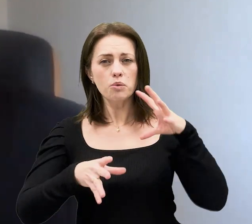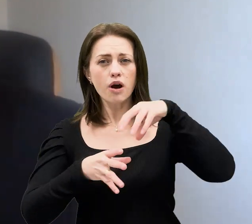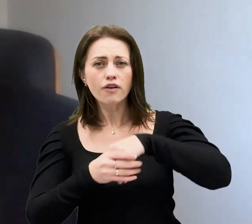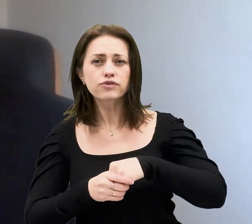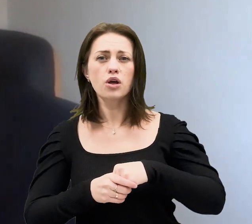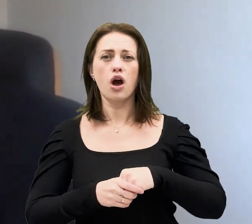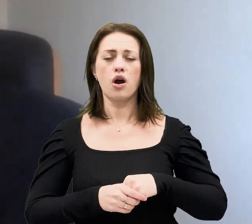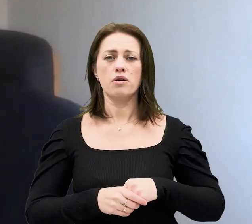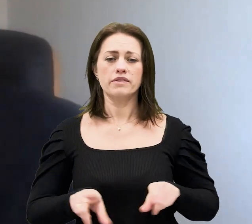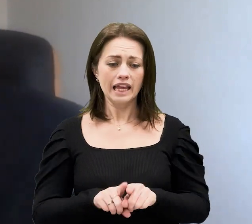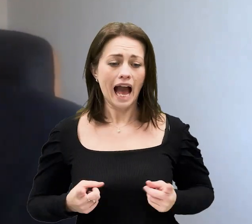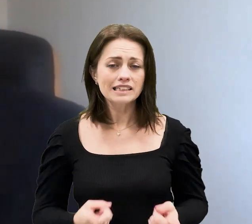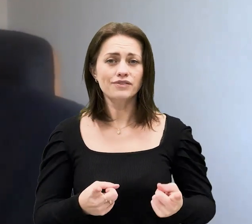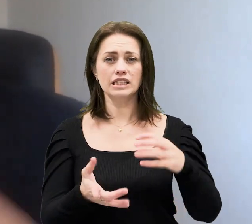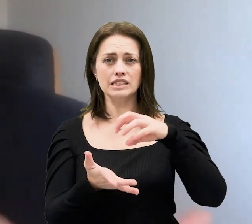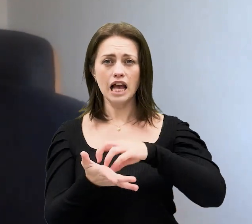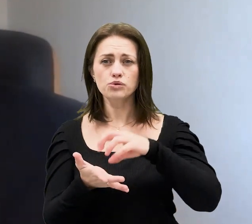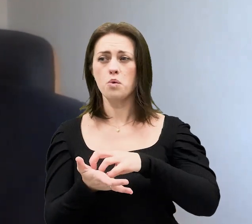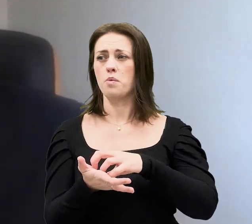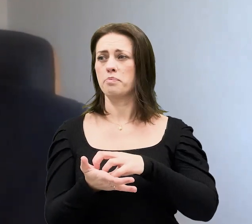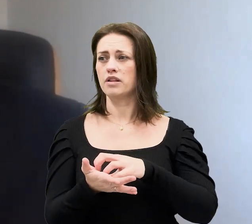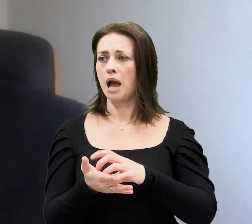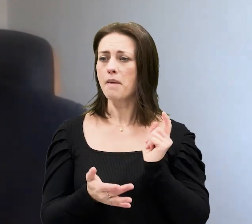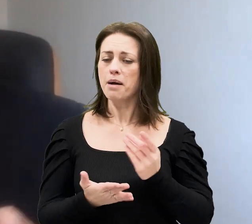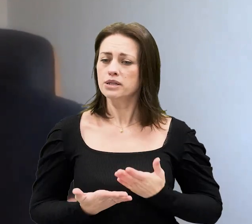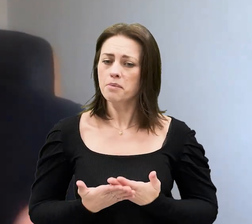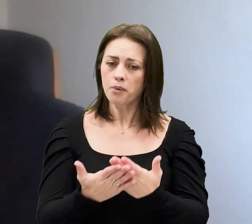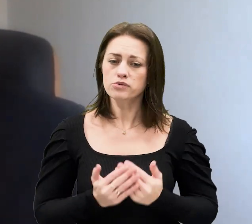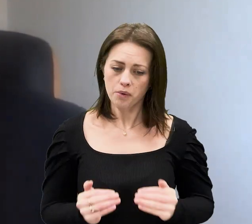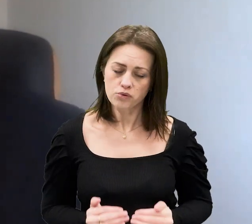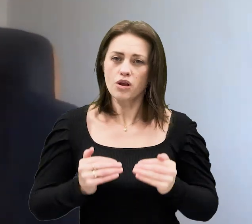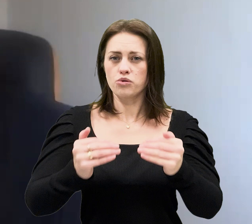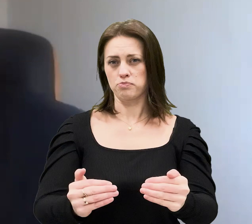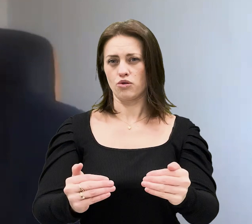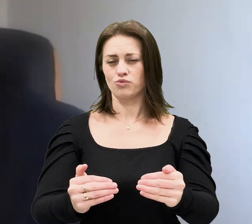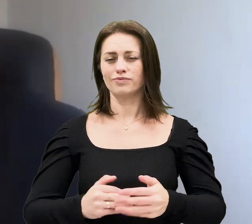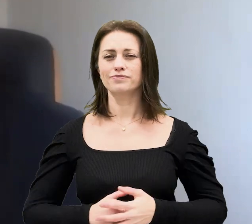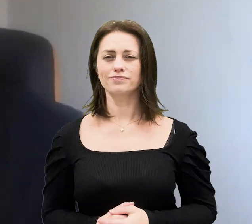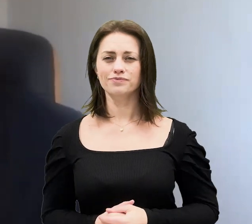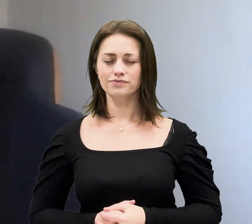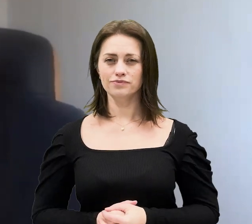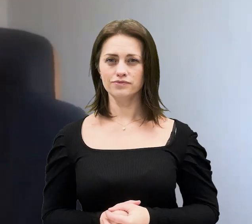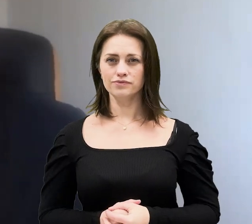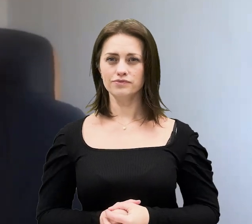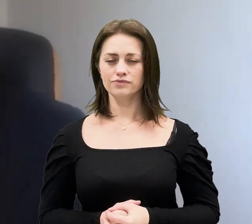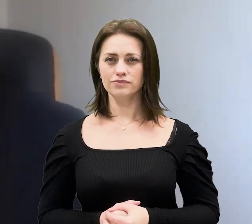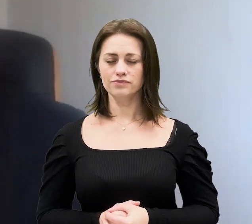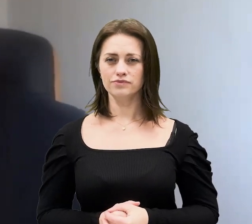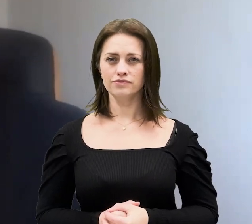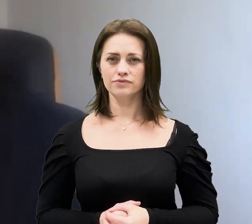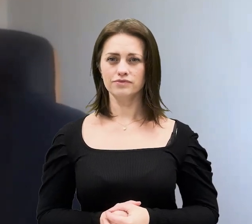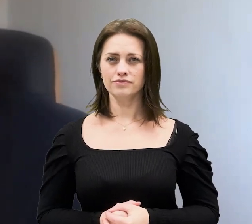and then to activist spaces would kind of, kind of help us to move forward.